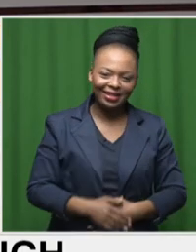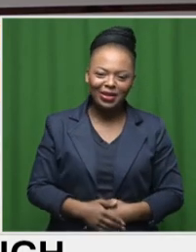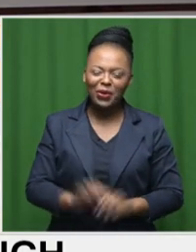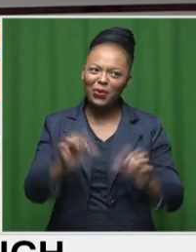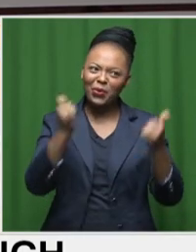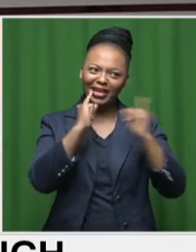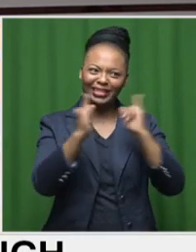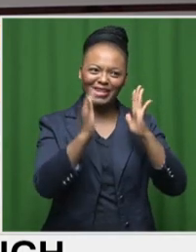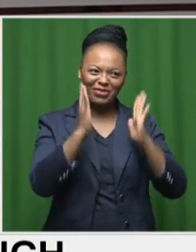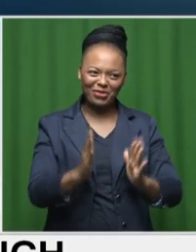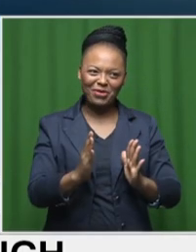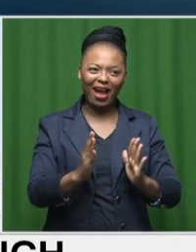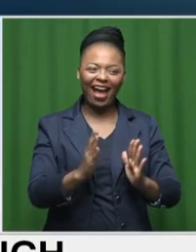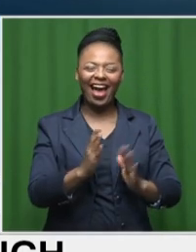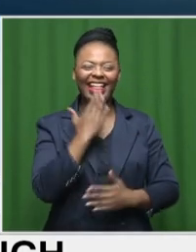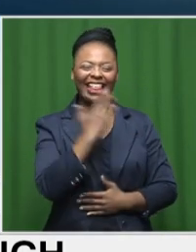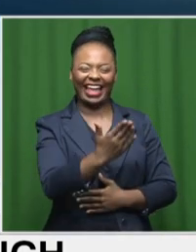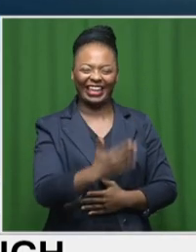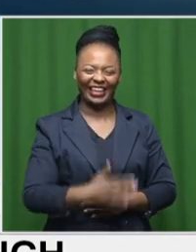interviewer. Thank you.